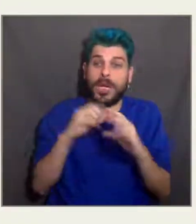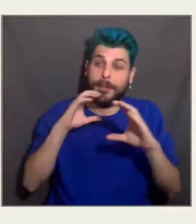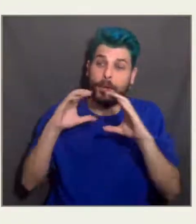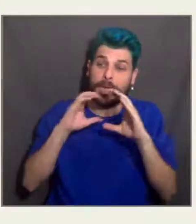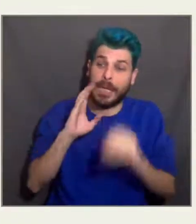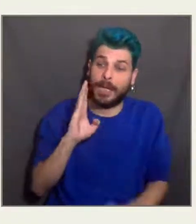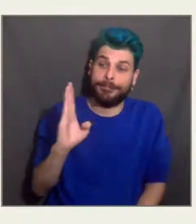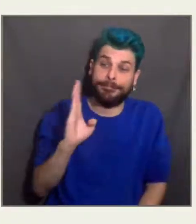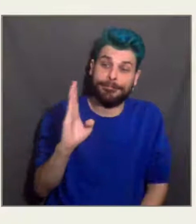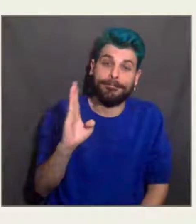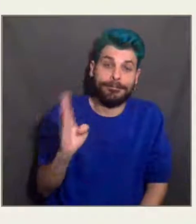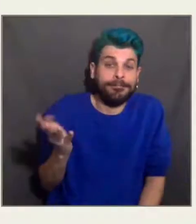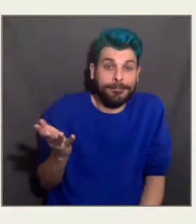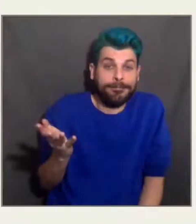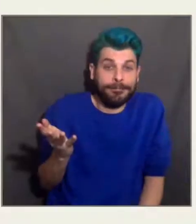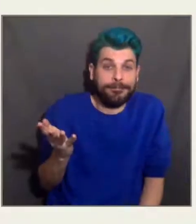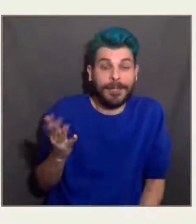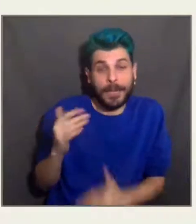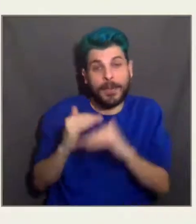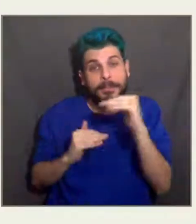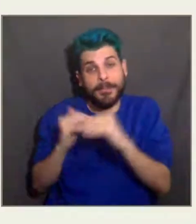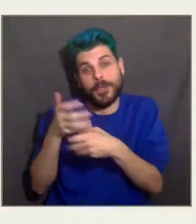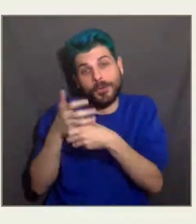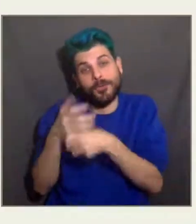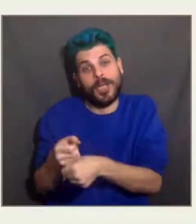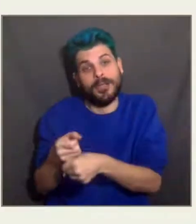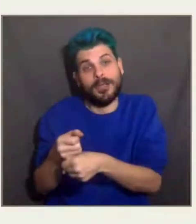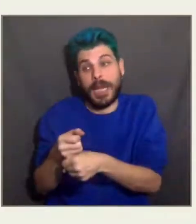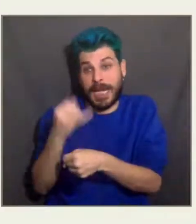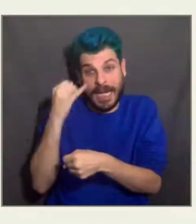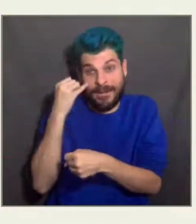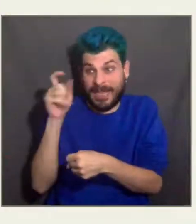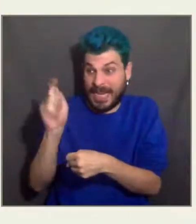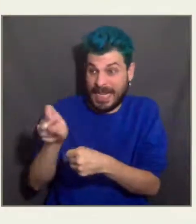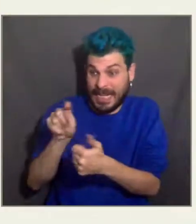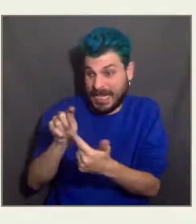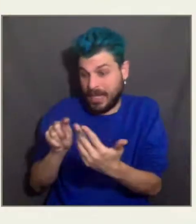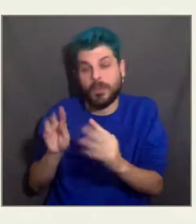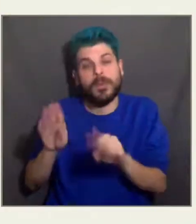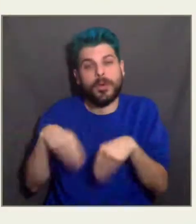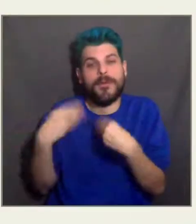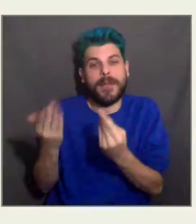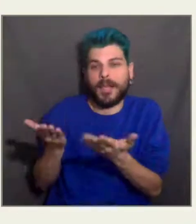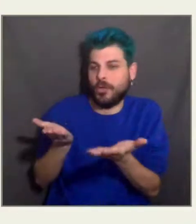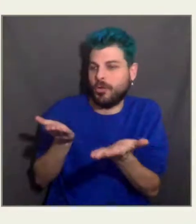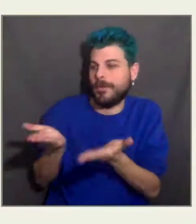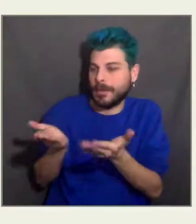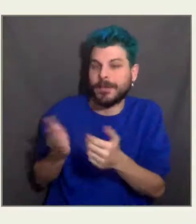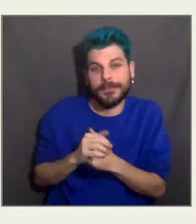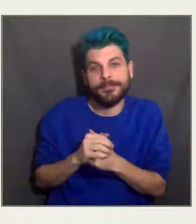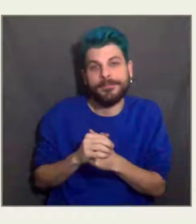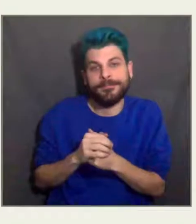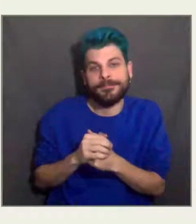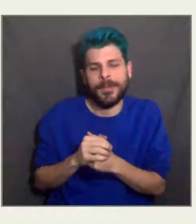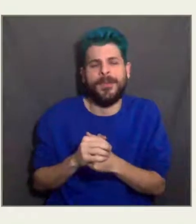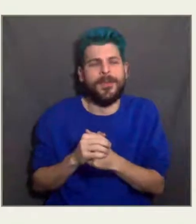to connect them to other services if they ask. Well, that's hopeful to hear. Thank you. Thank you for that.